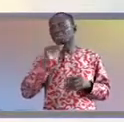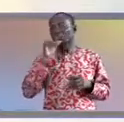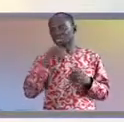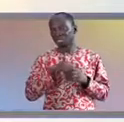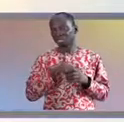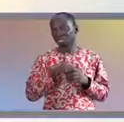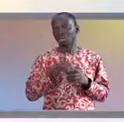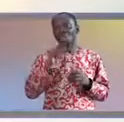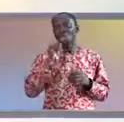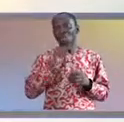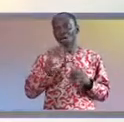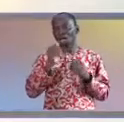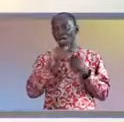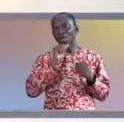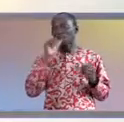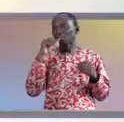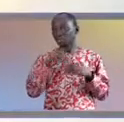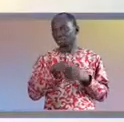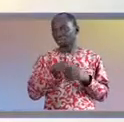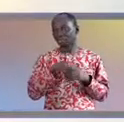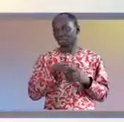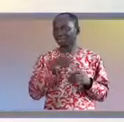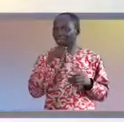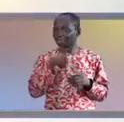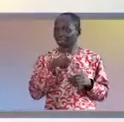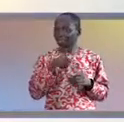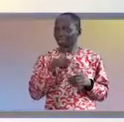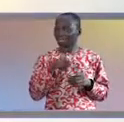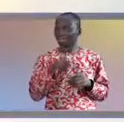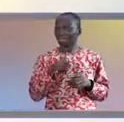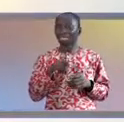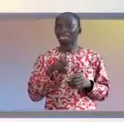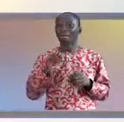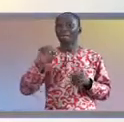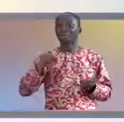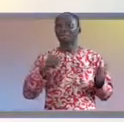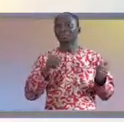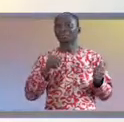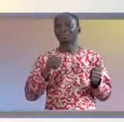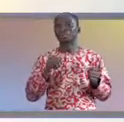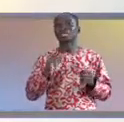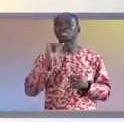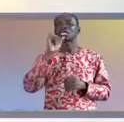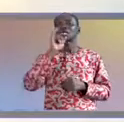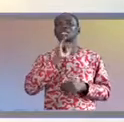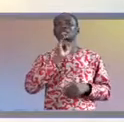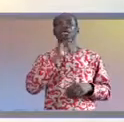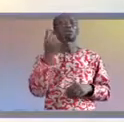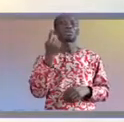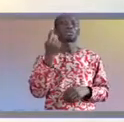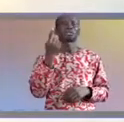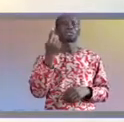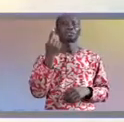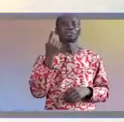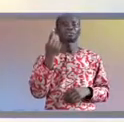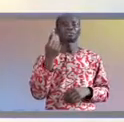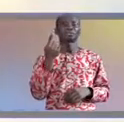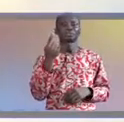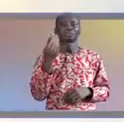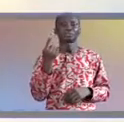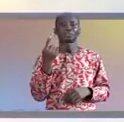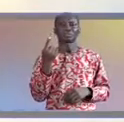or Abraham. It is said about the nation of Israel. Onka sase mu imfa ye papa